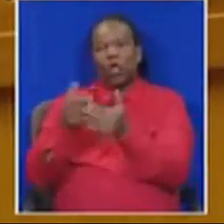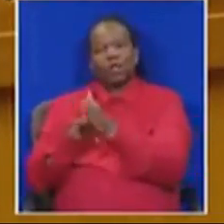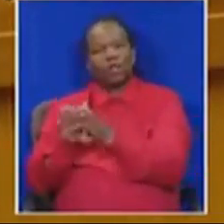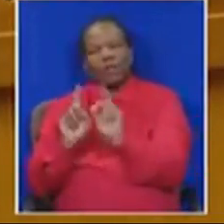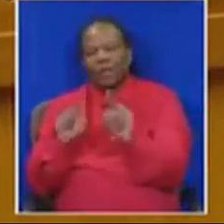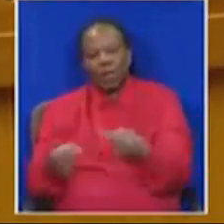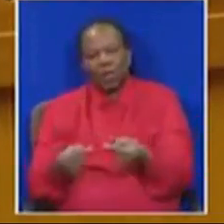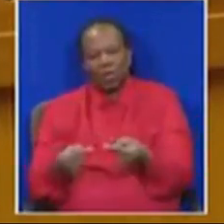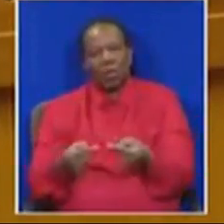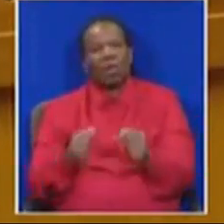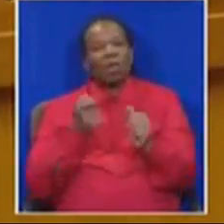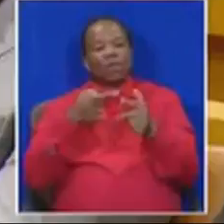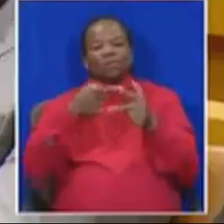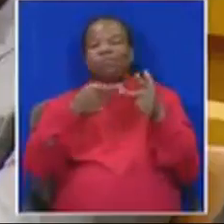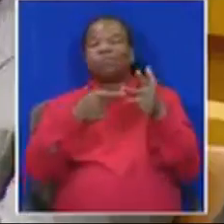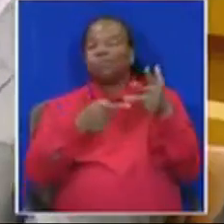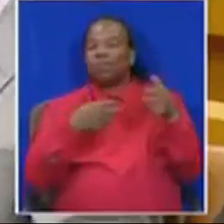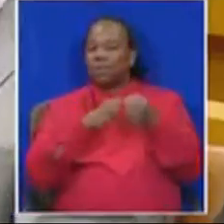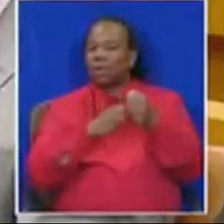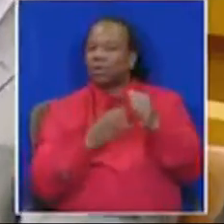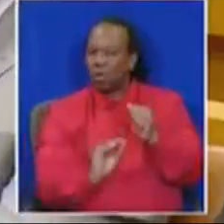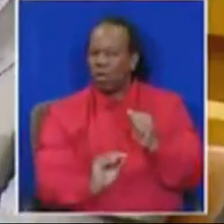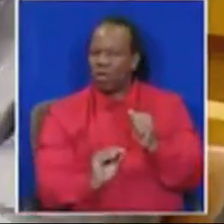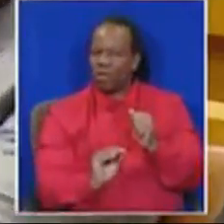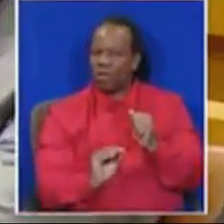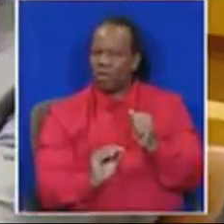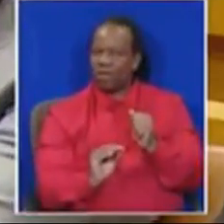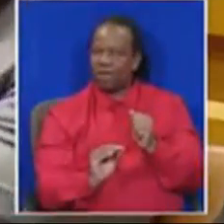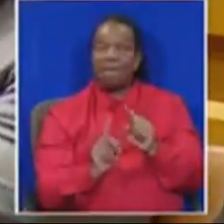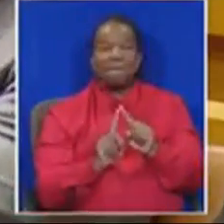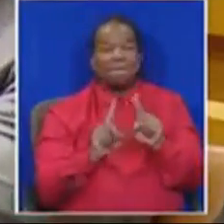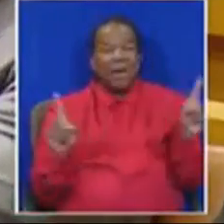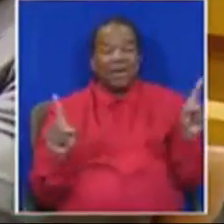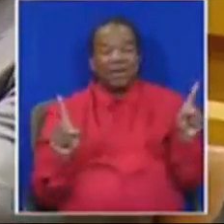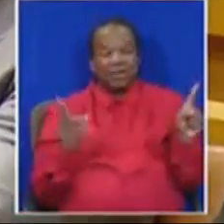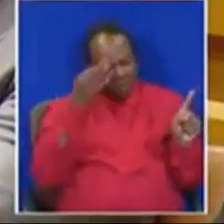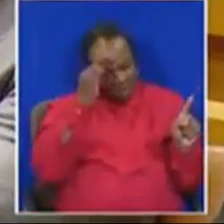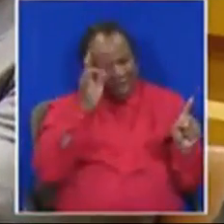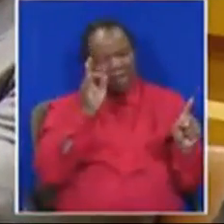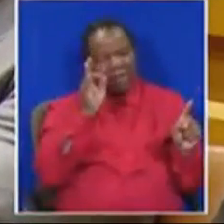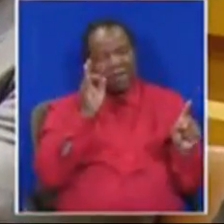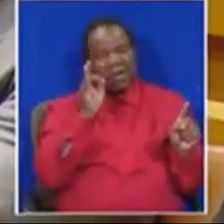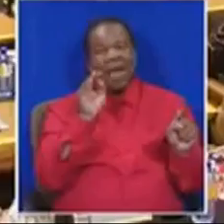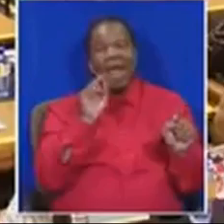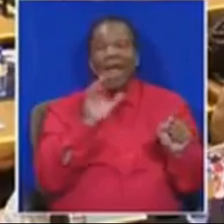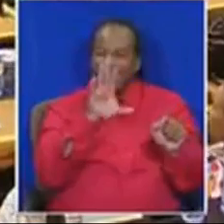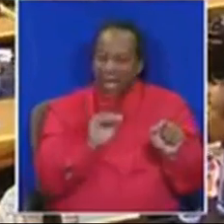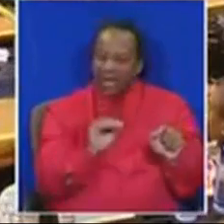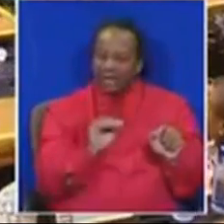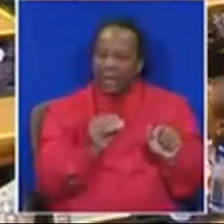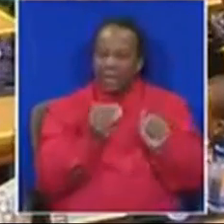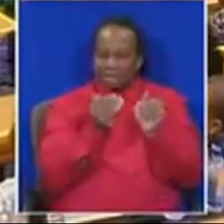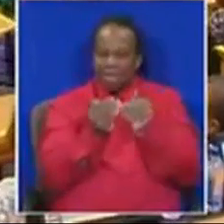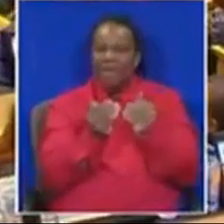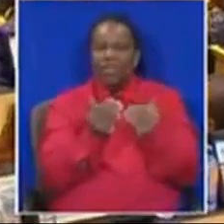Despite these challenging conditions, we have managed, and this we managed working